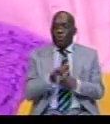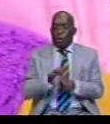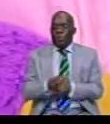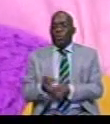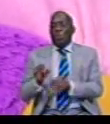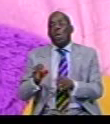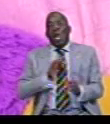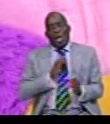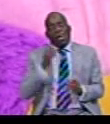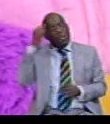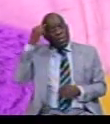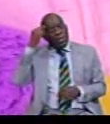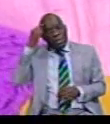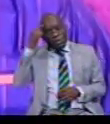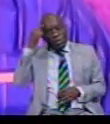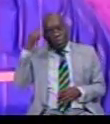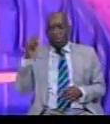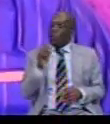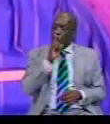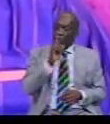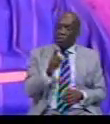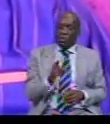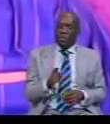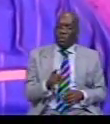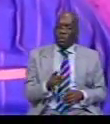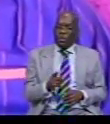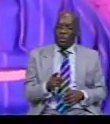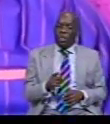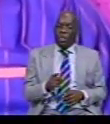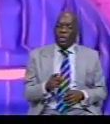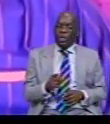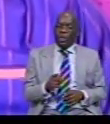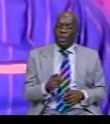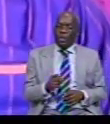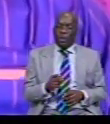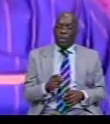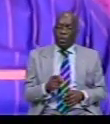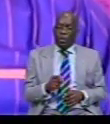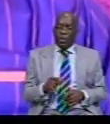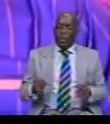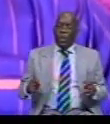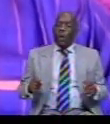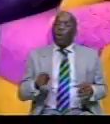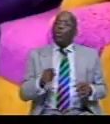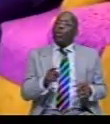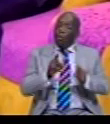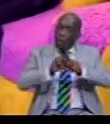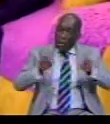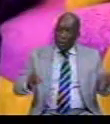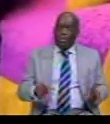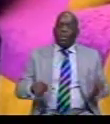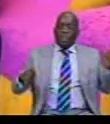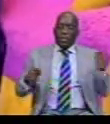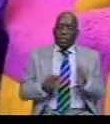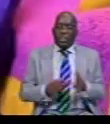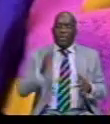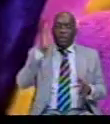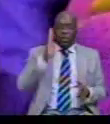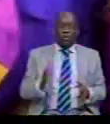too. But, Jason, don't deceive yourself. This will come true.